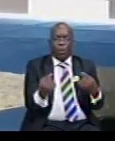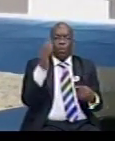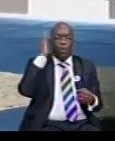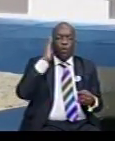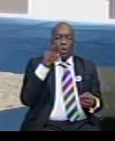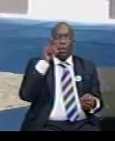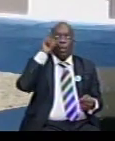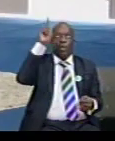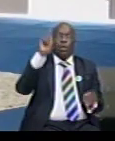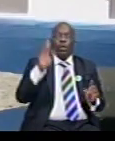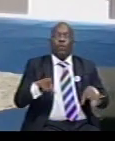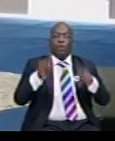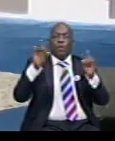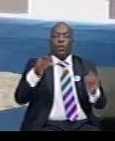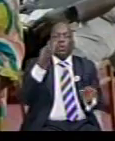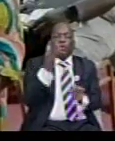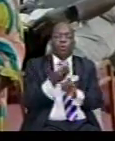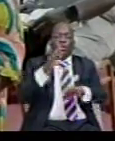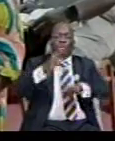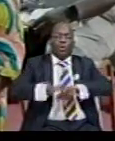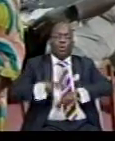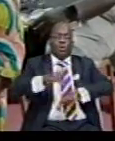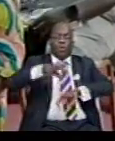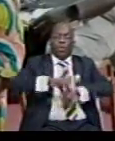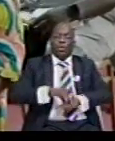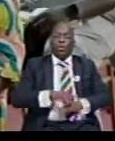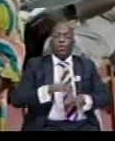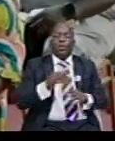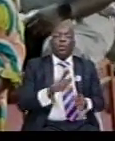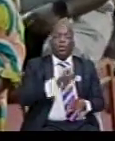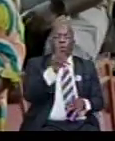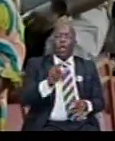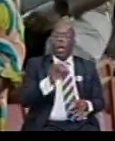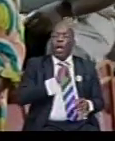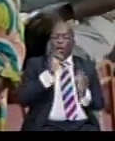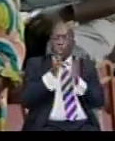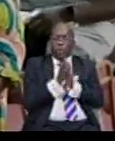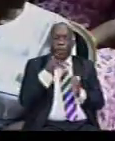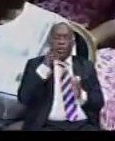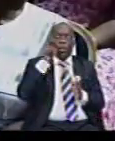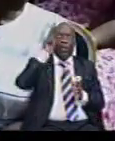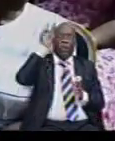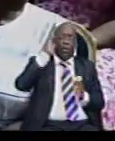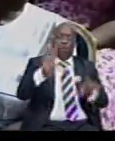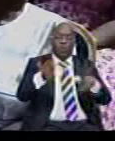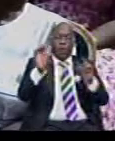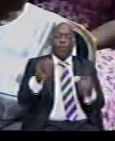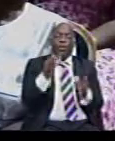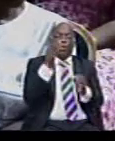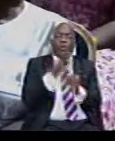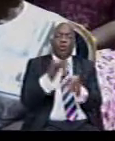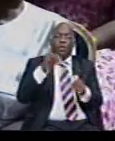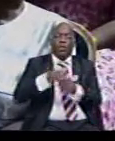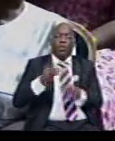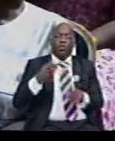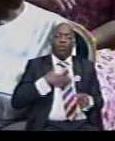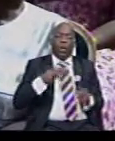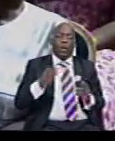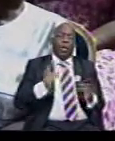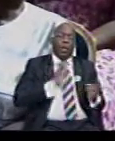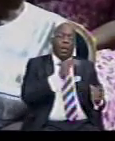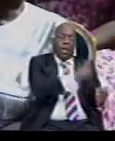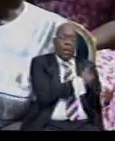find faith in our hearts, in your heart, in my heart. And